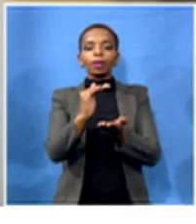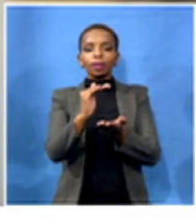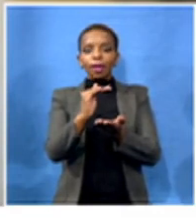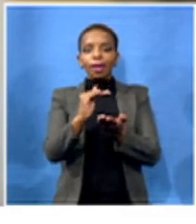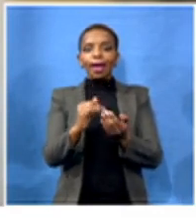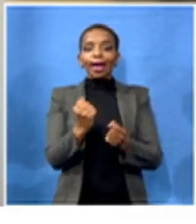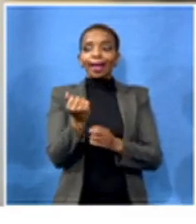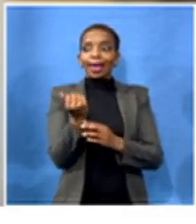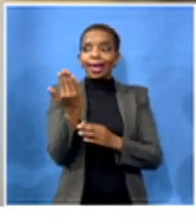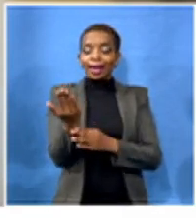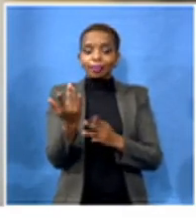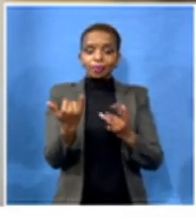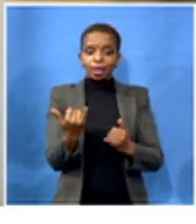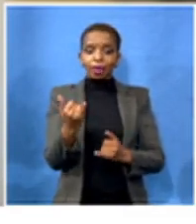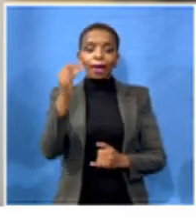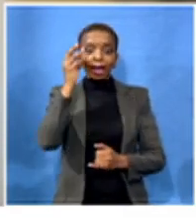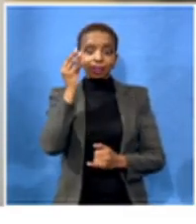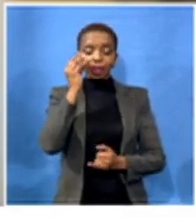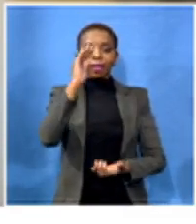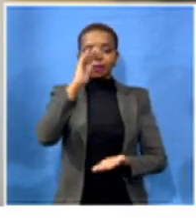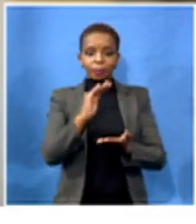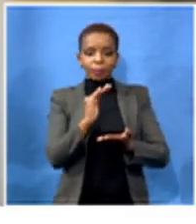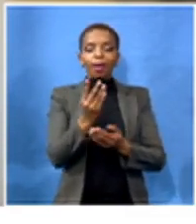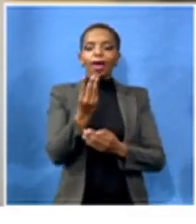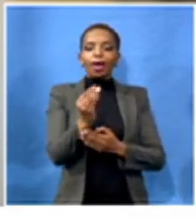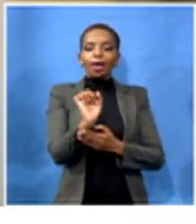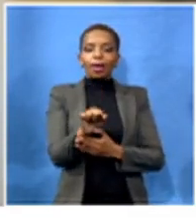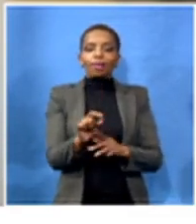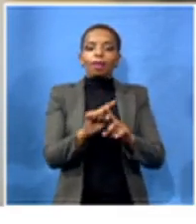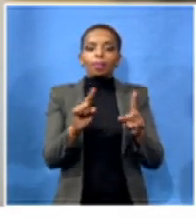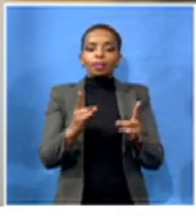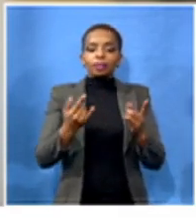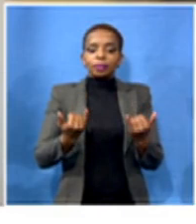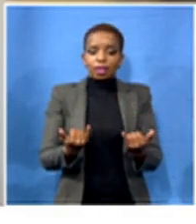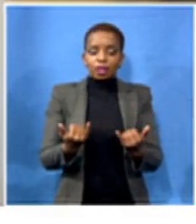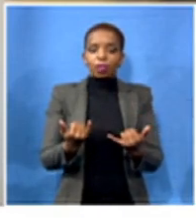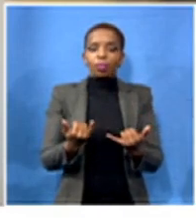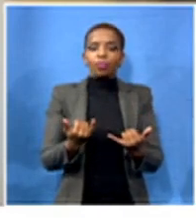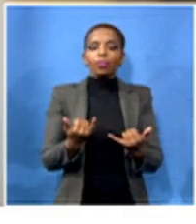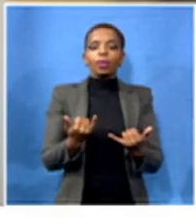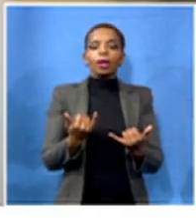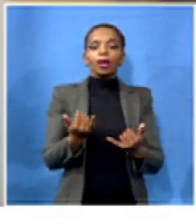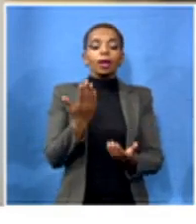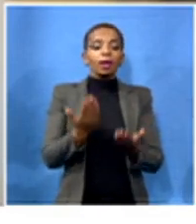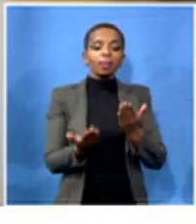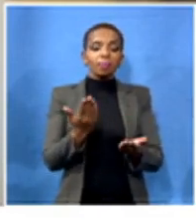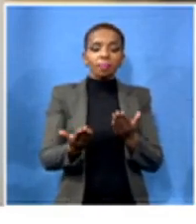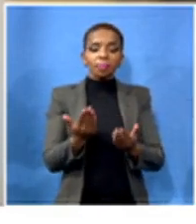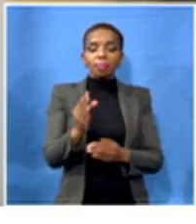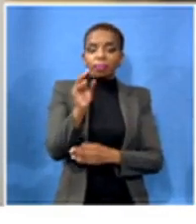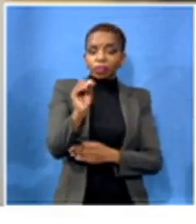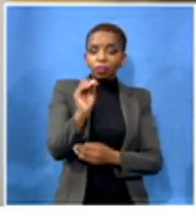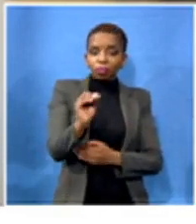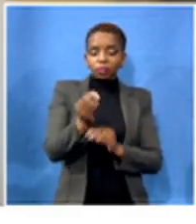claims experience, there might be that rebound, but secondly, there might also be an increase in